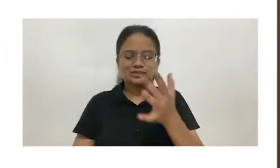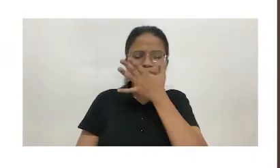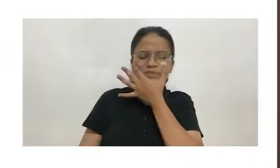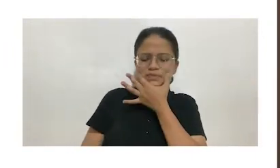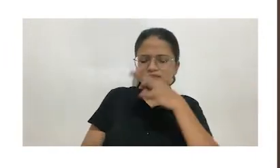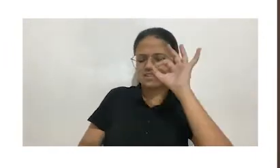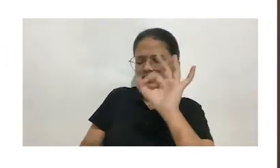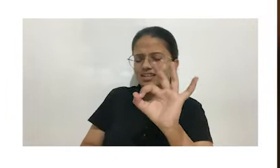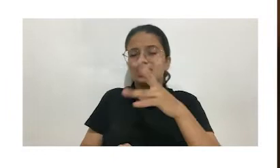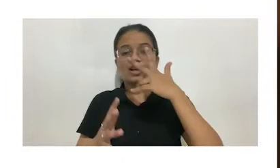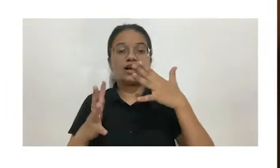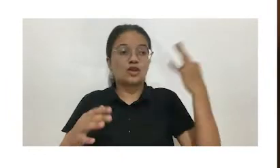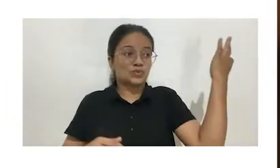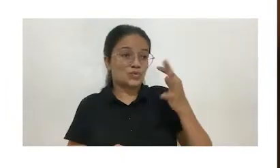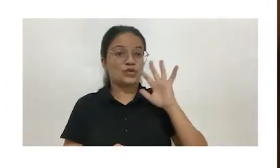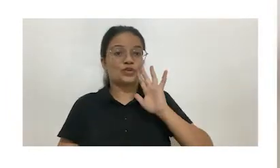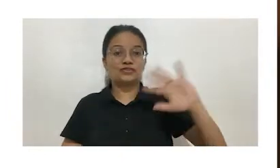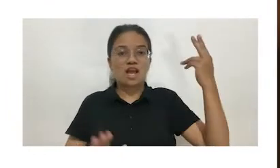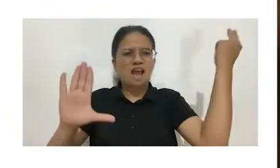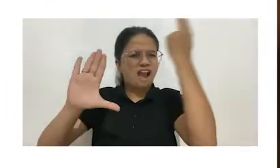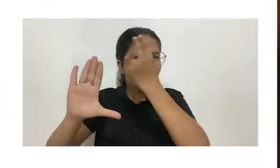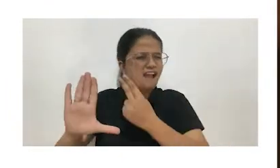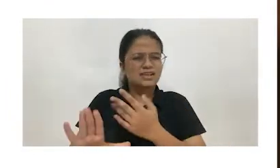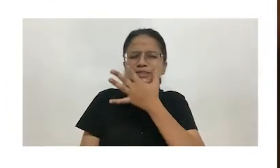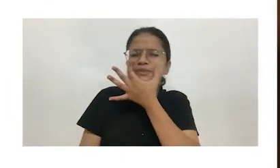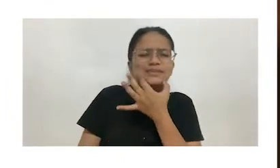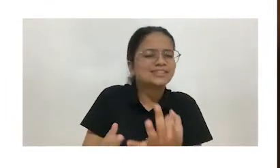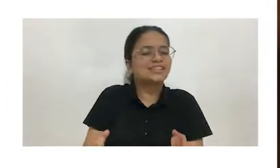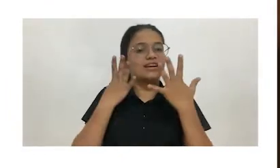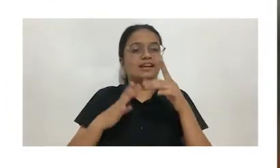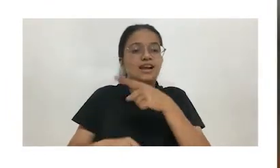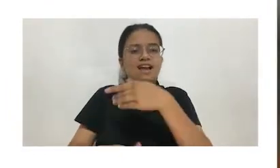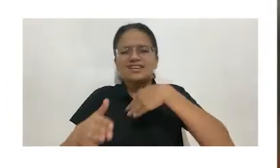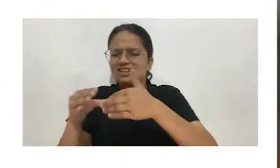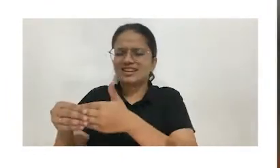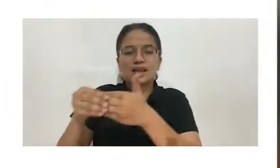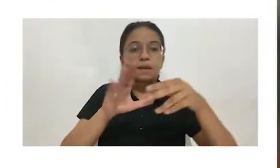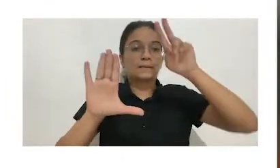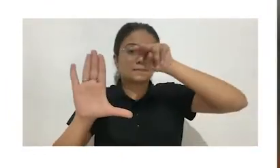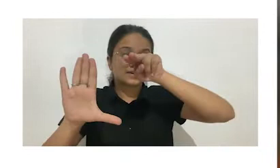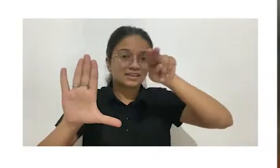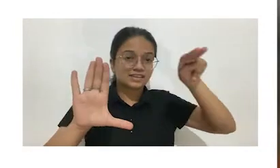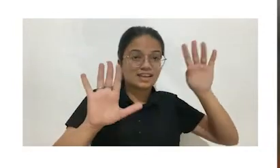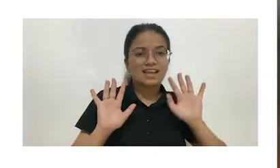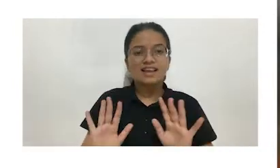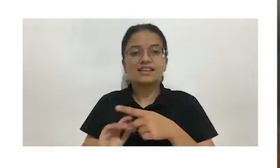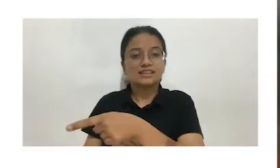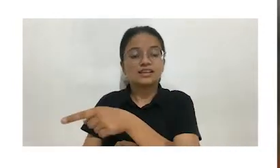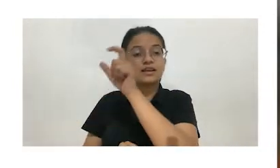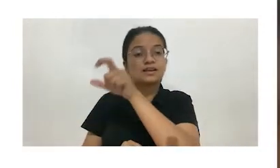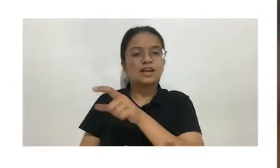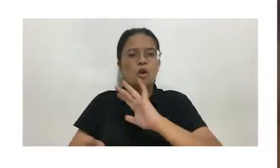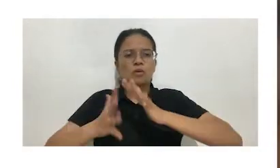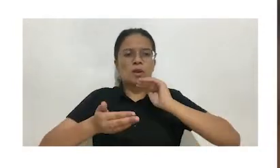Reconstructing Venus would be very familiar to Western audiences because the artist Shantamani actually references the painting done by